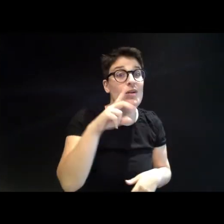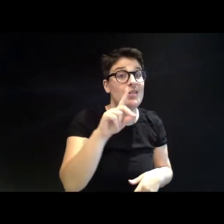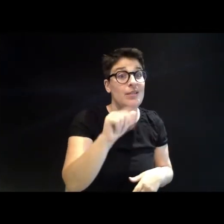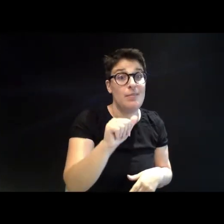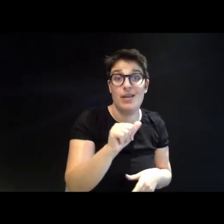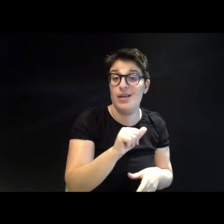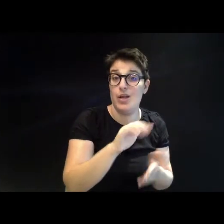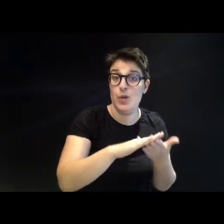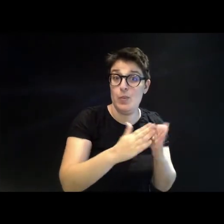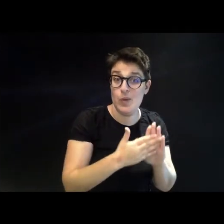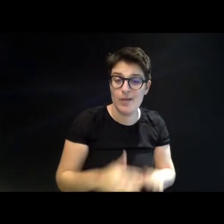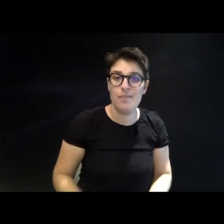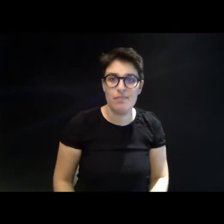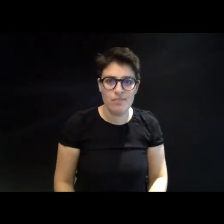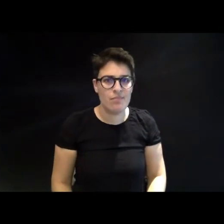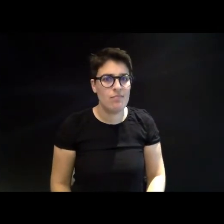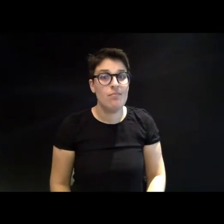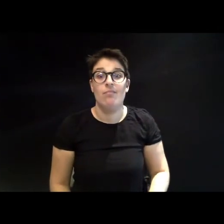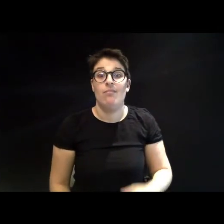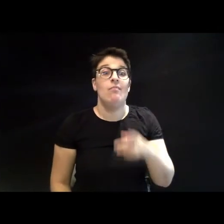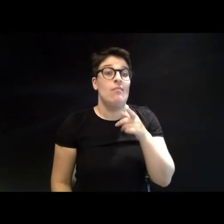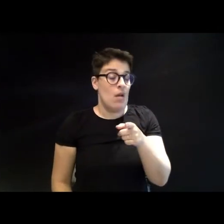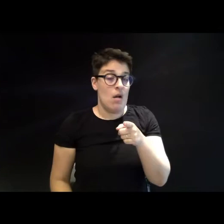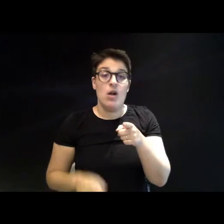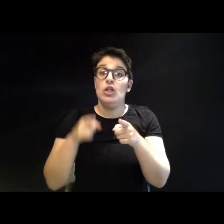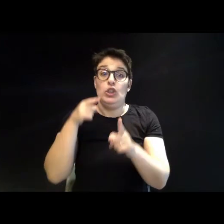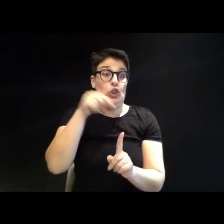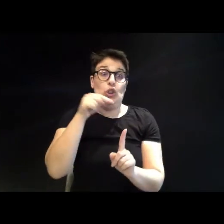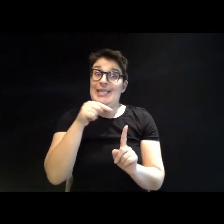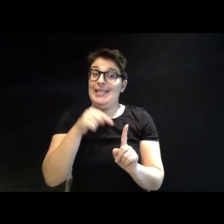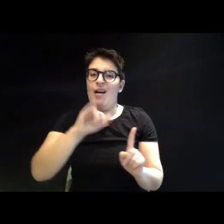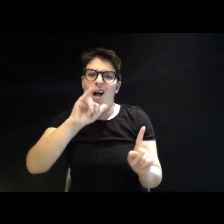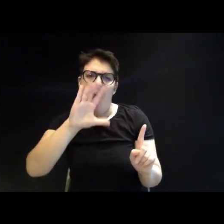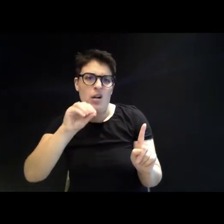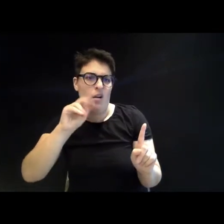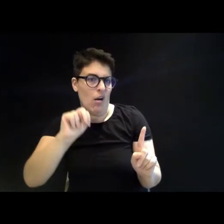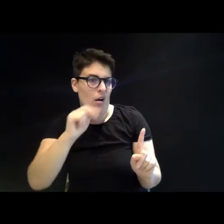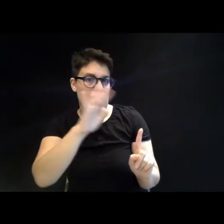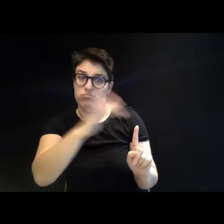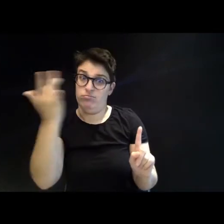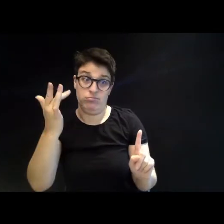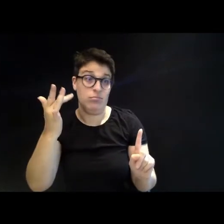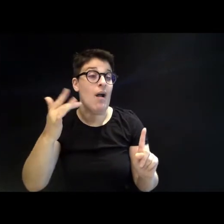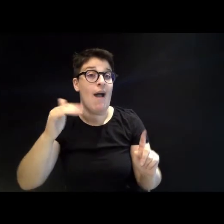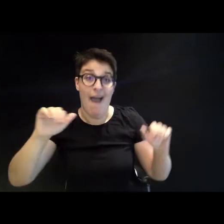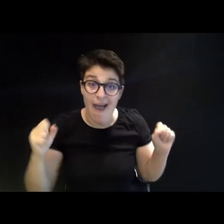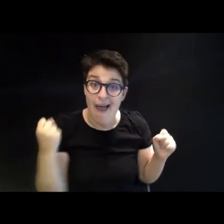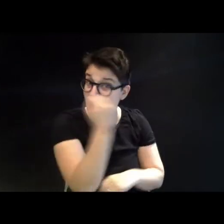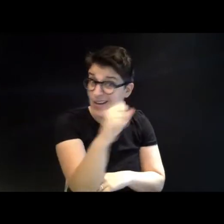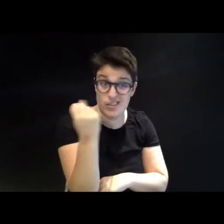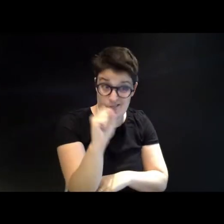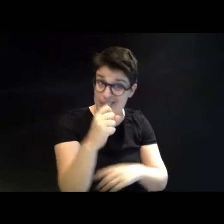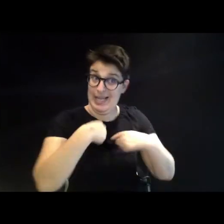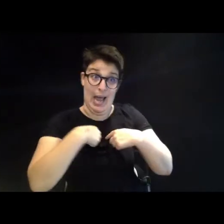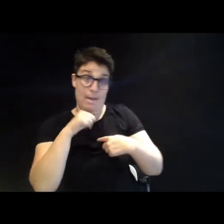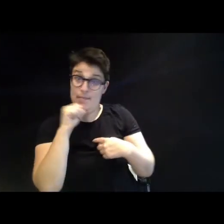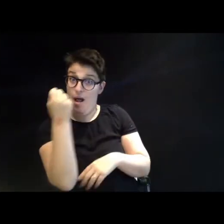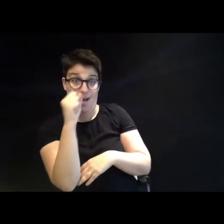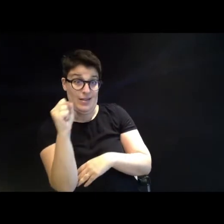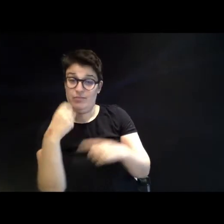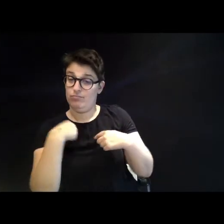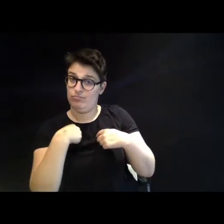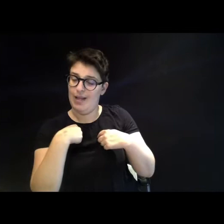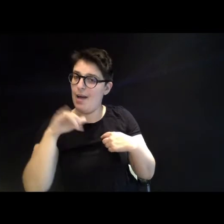Nadina Laspina is an icon activist. I'm not an activist, I'm a jazz musician. So I just did this through